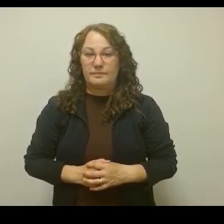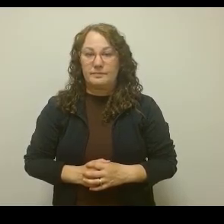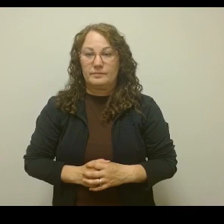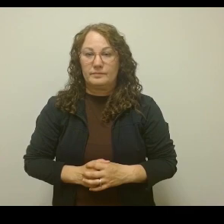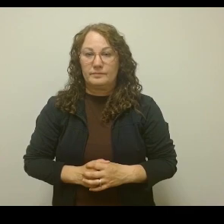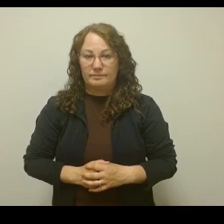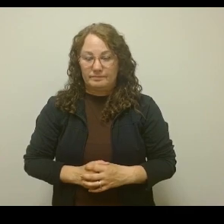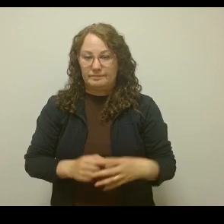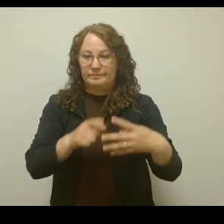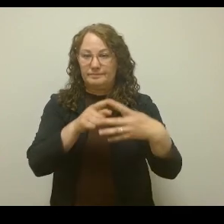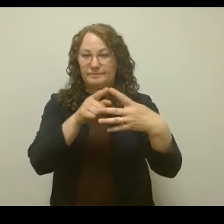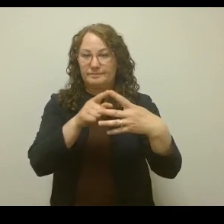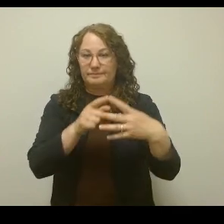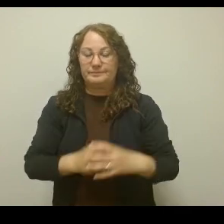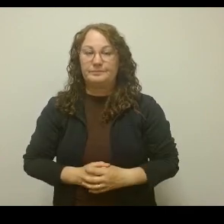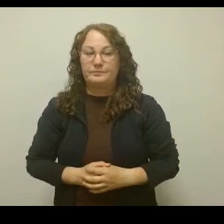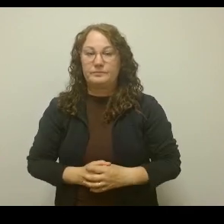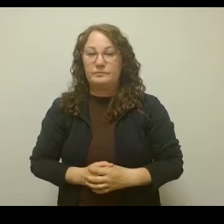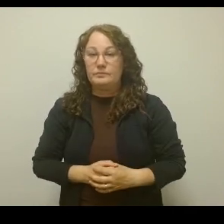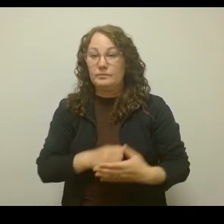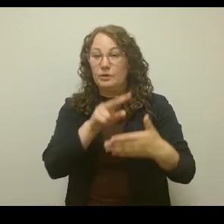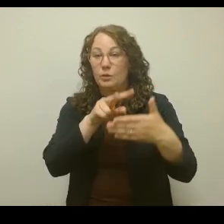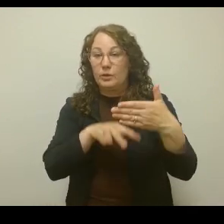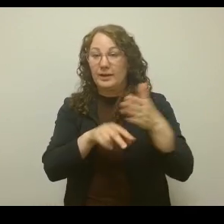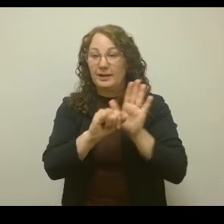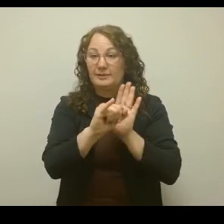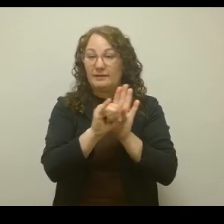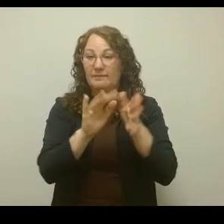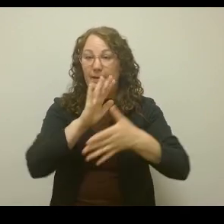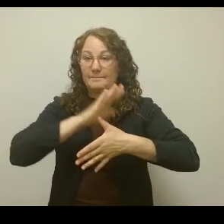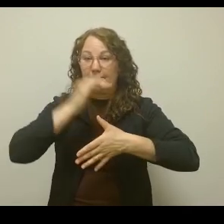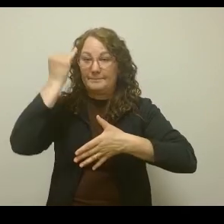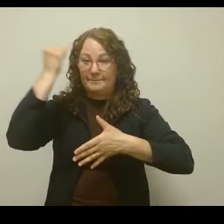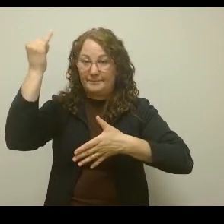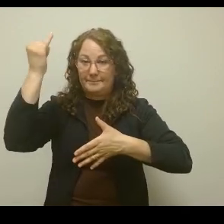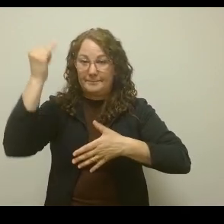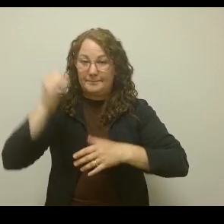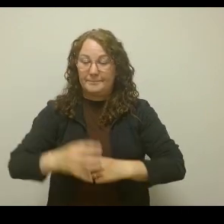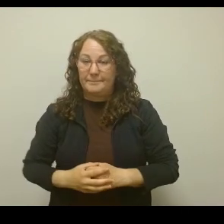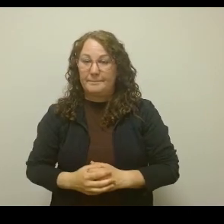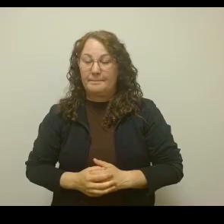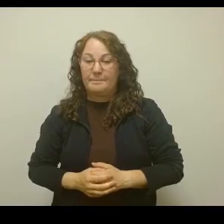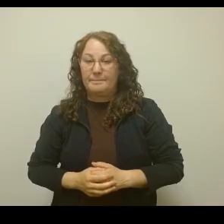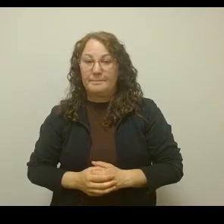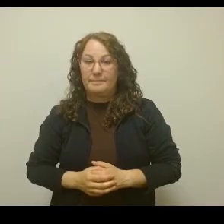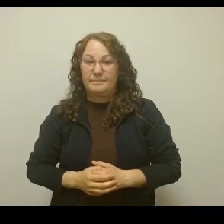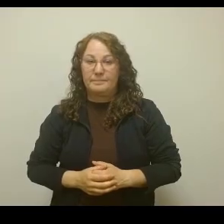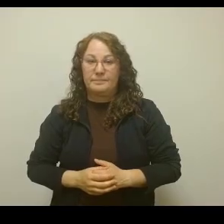Step 1, read and identify the main idea of the text.